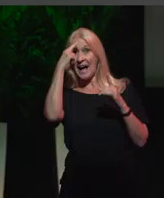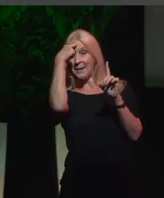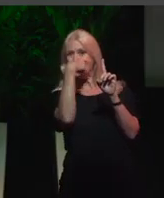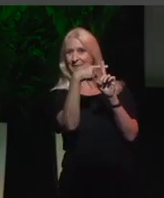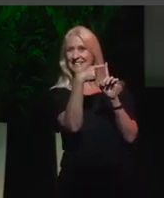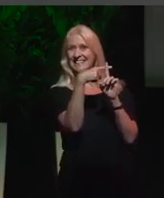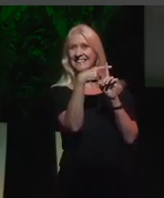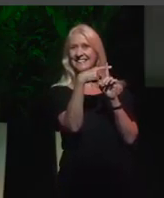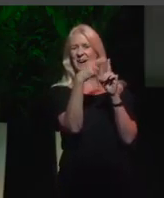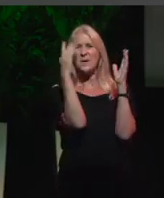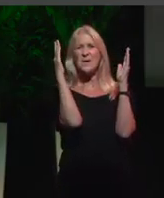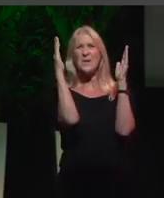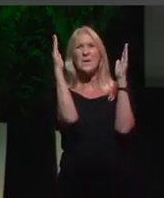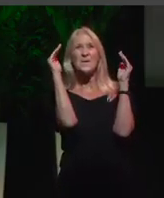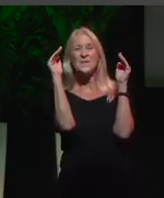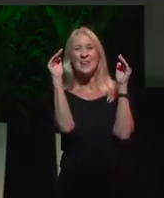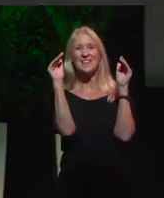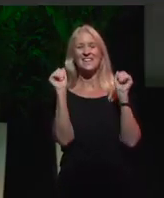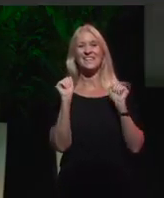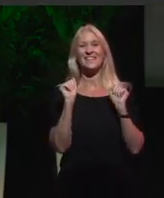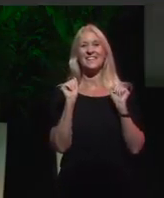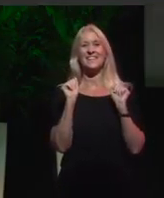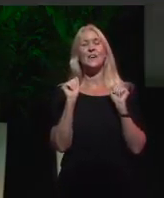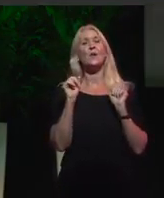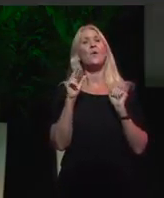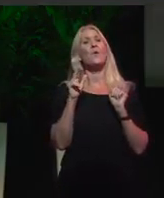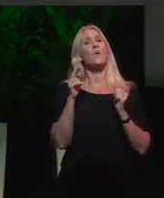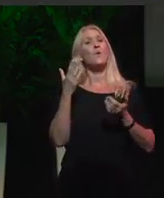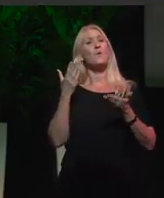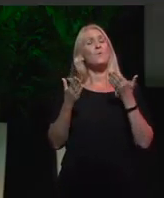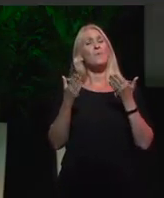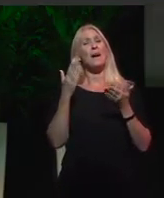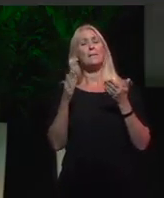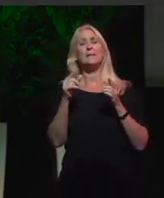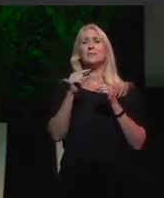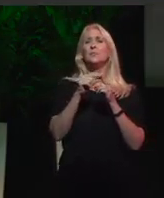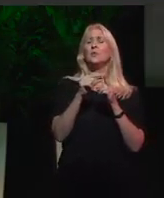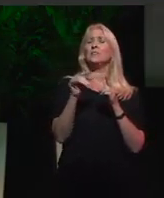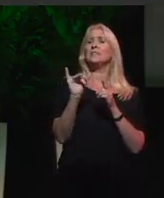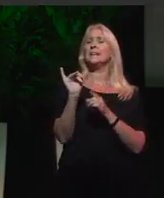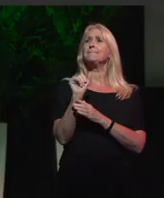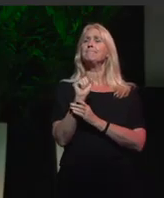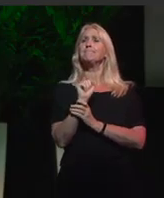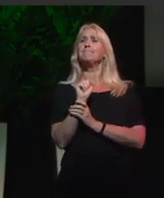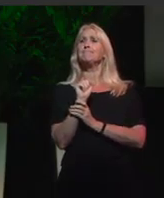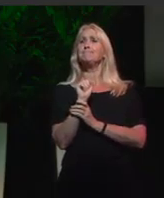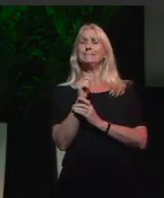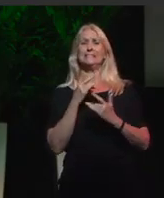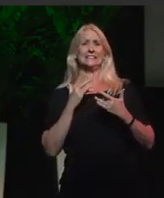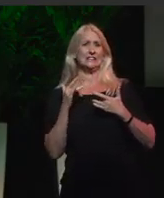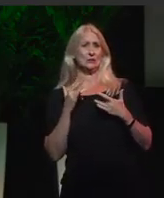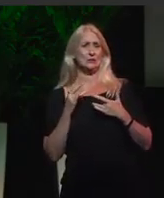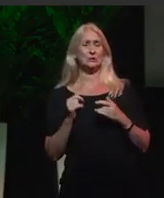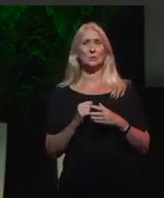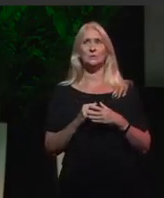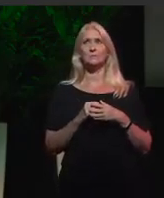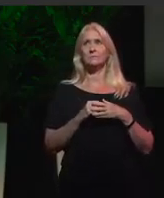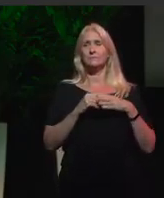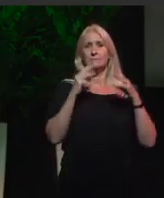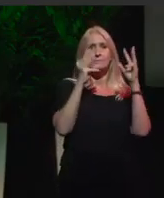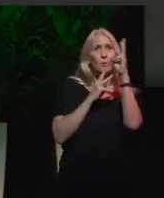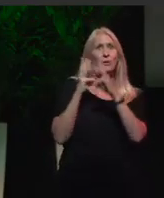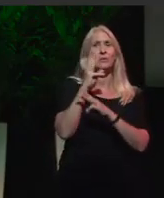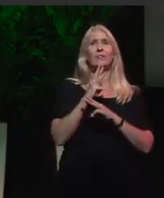optimistic, hopeful, or perhaps terms such as concerned,